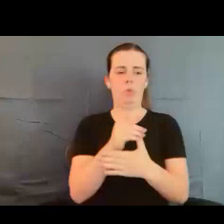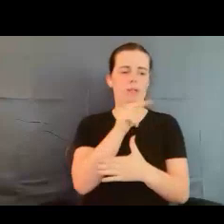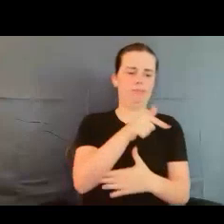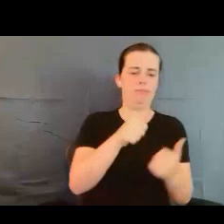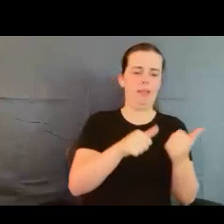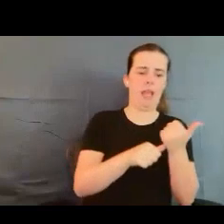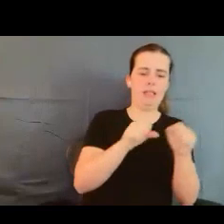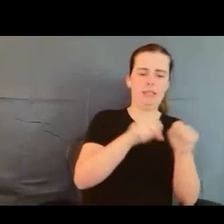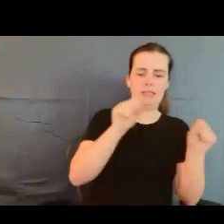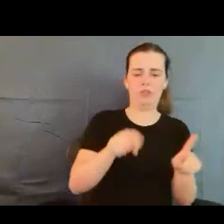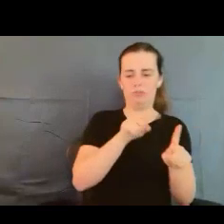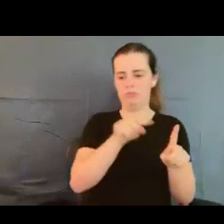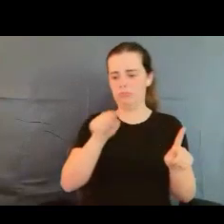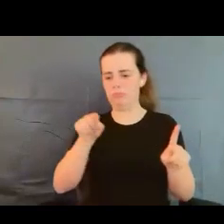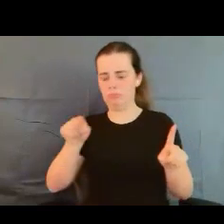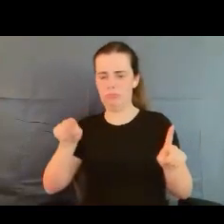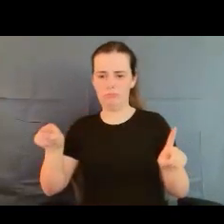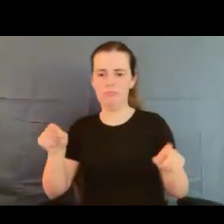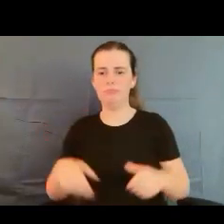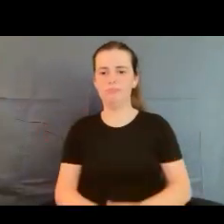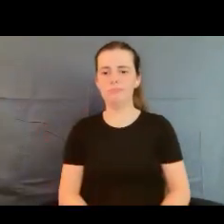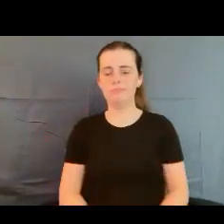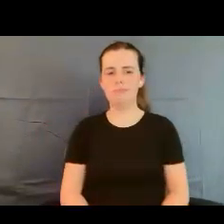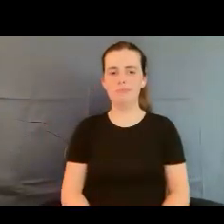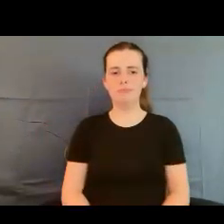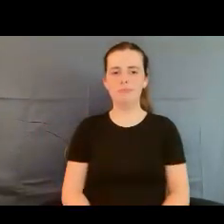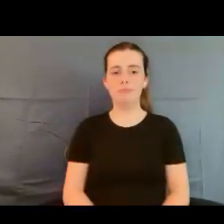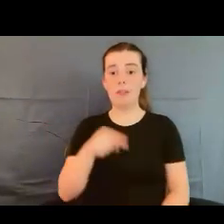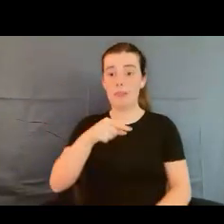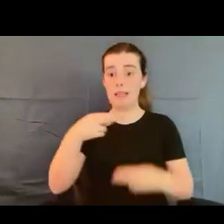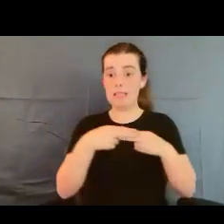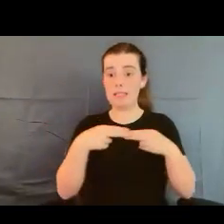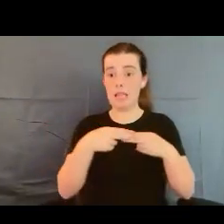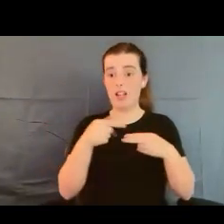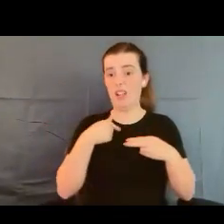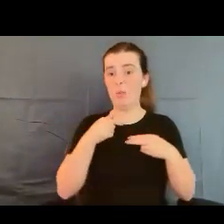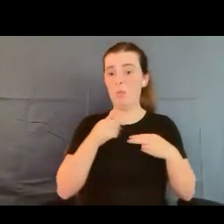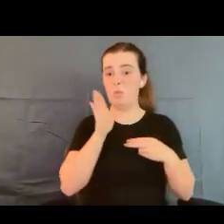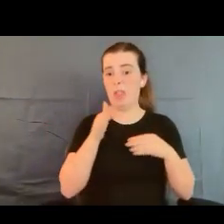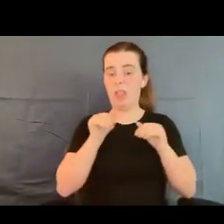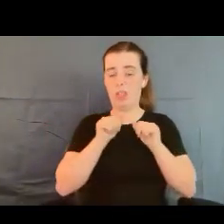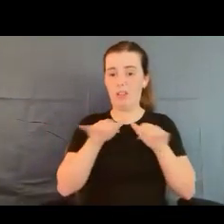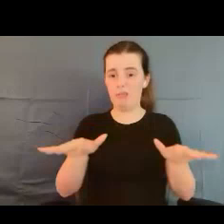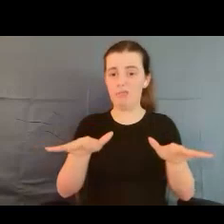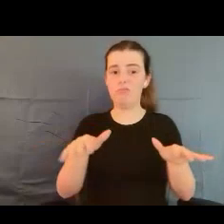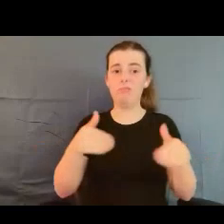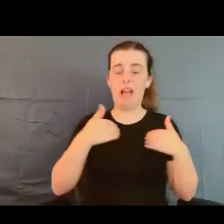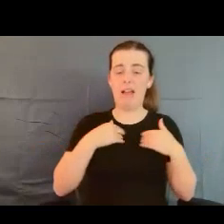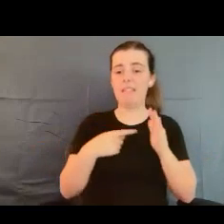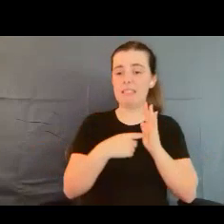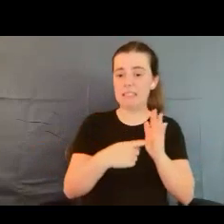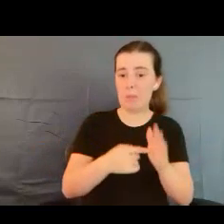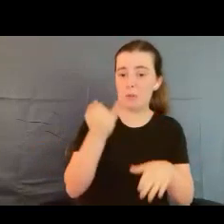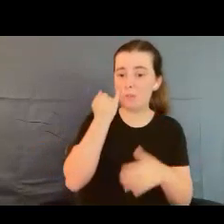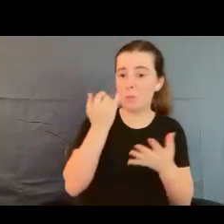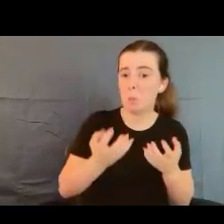So I think these slides will hopefully go out. I have links to this example crew sheet if anyone wants to take a look at it. It's also